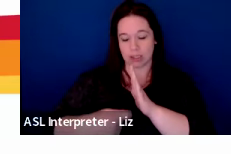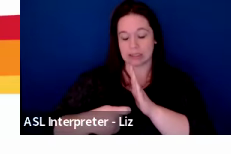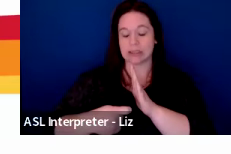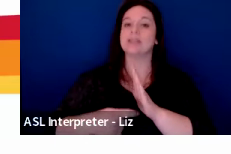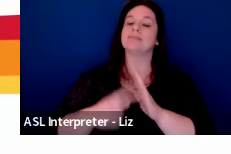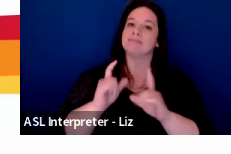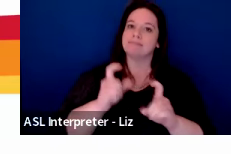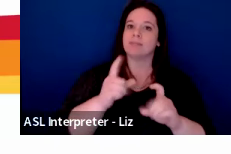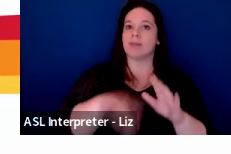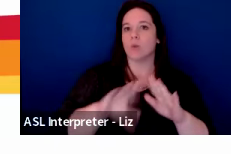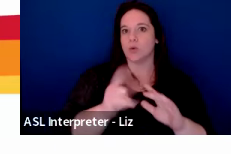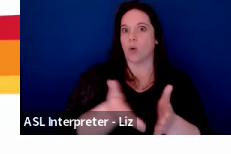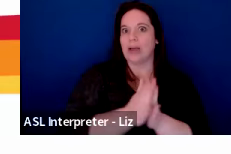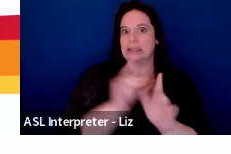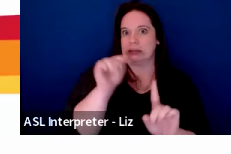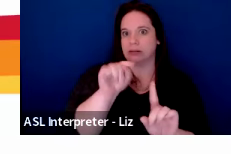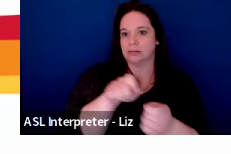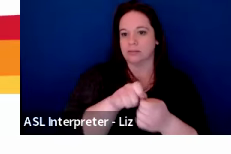happening a lot.